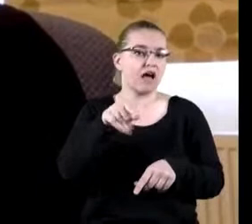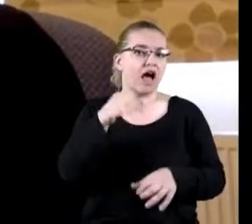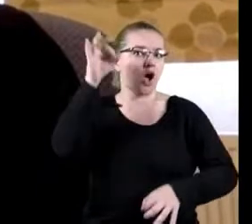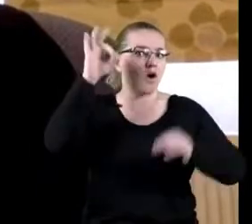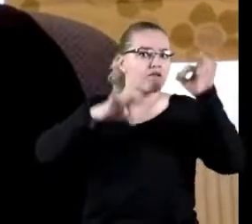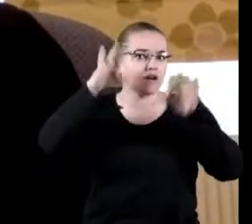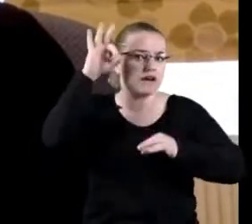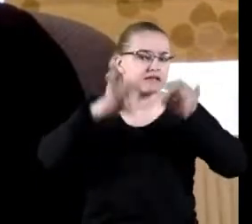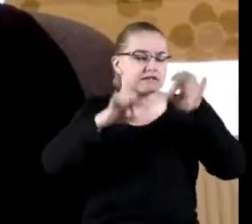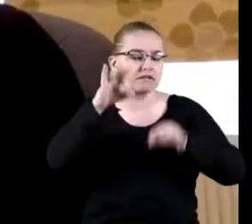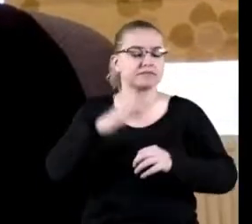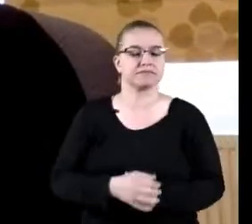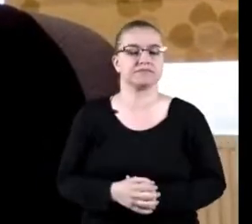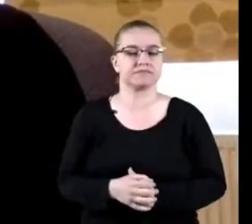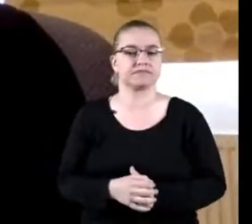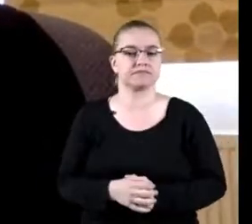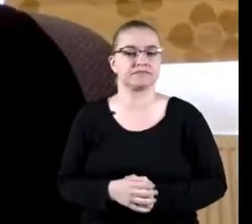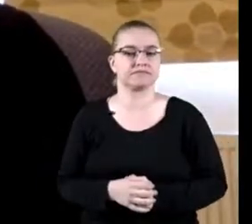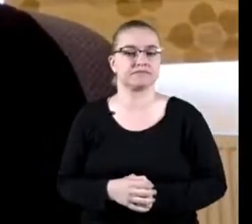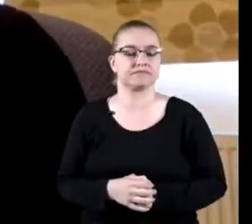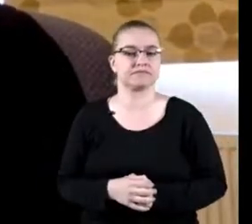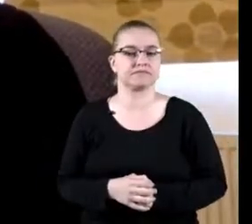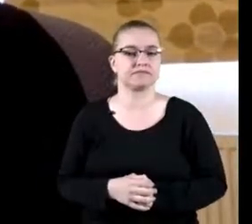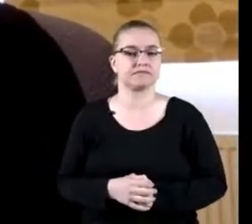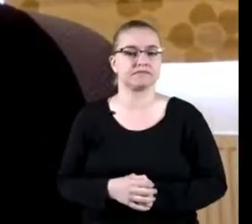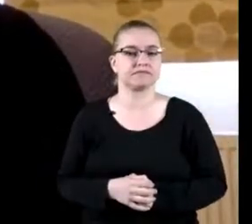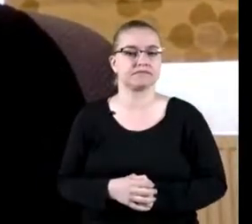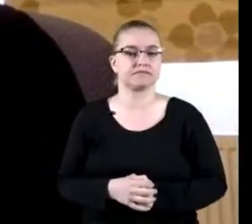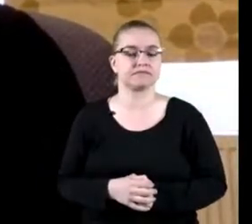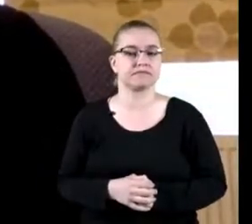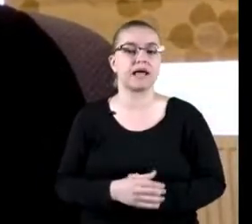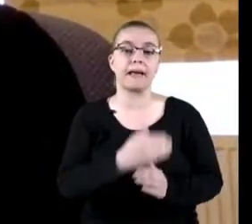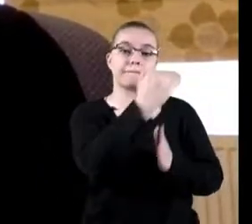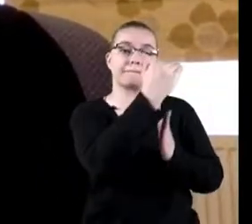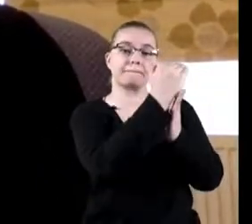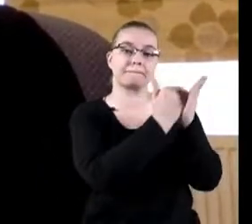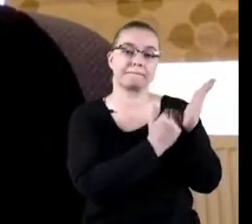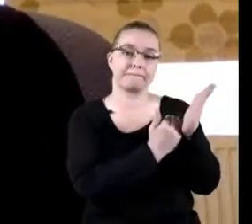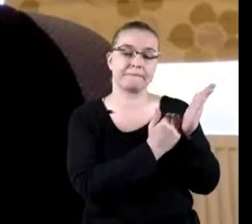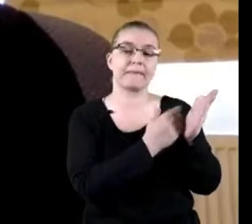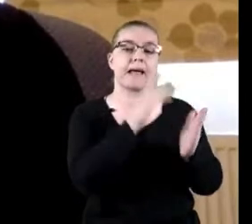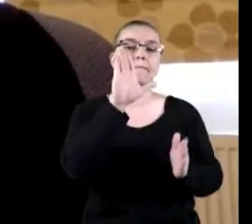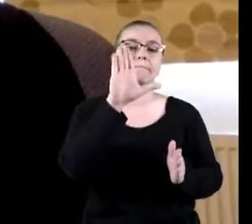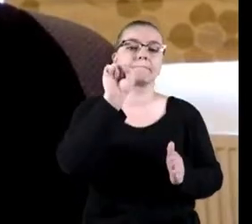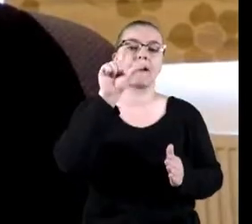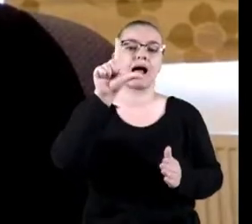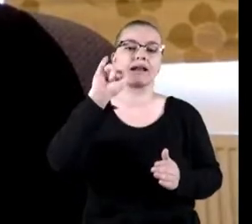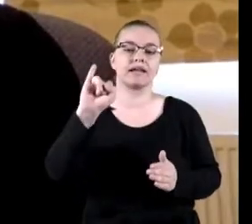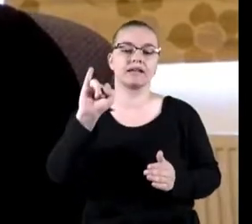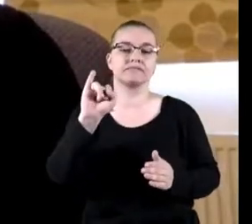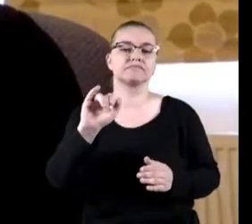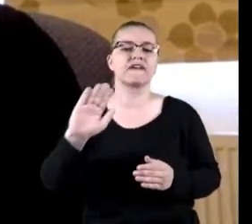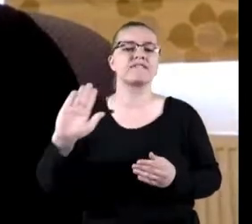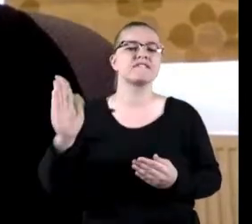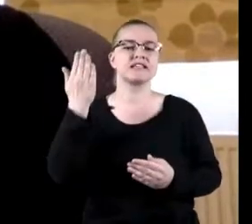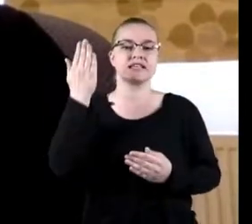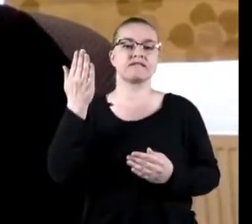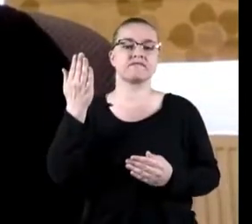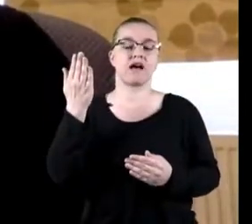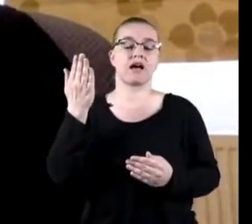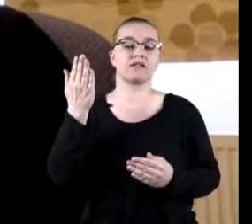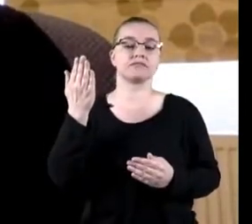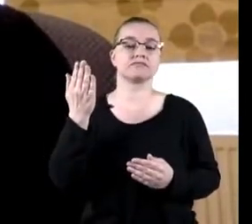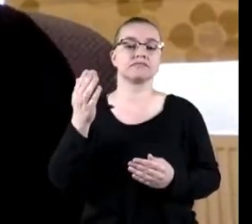outcome document, the Bali Agenda for Resilience, calls for transformative change to build resilience before